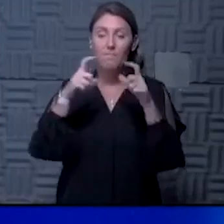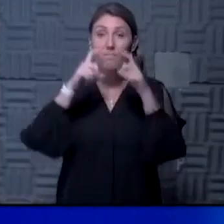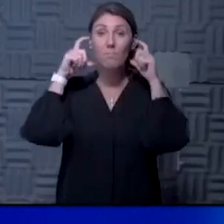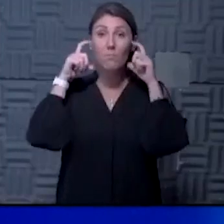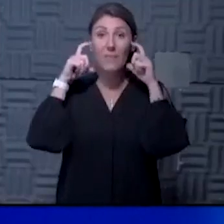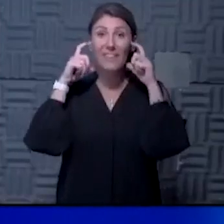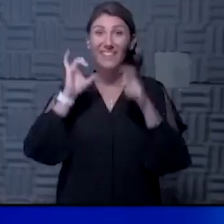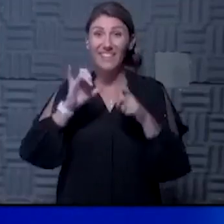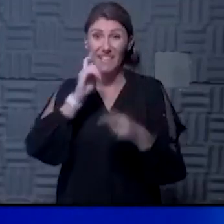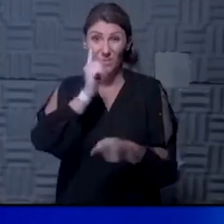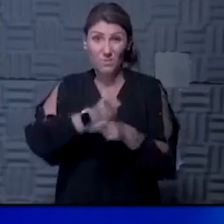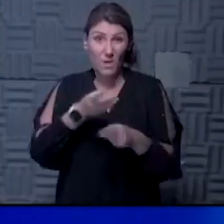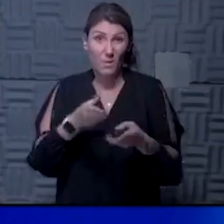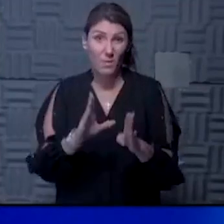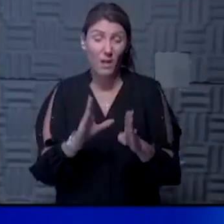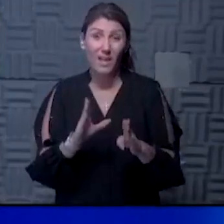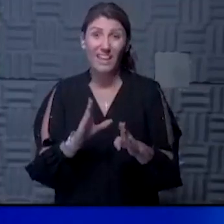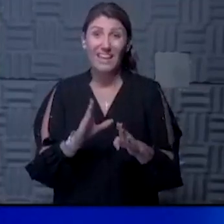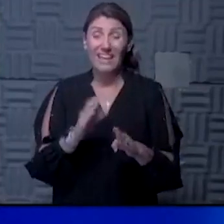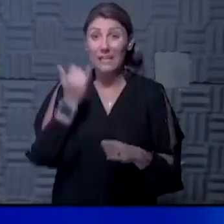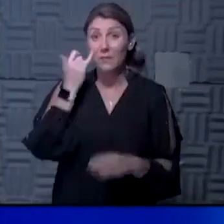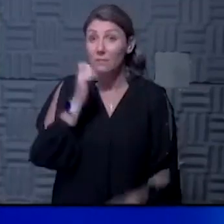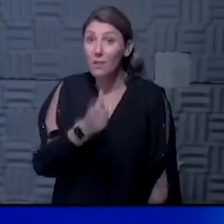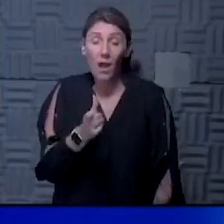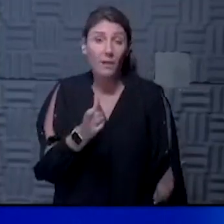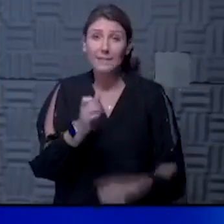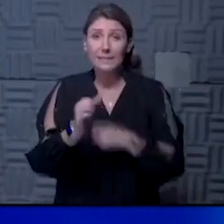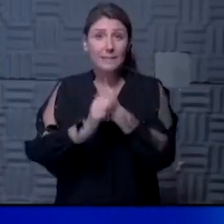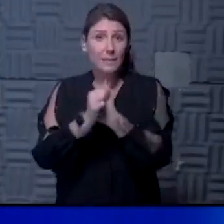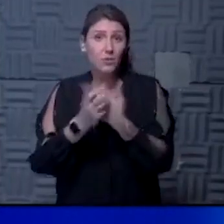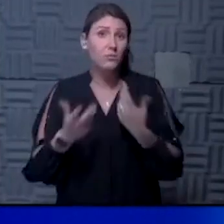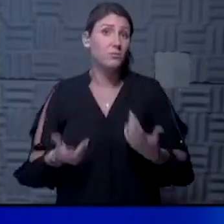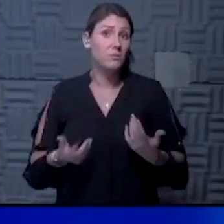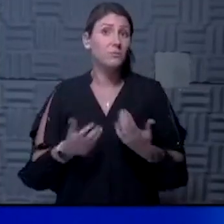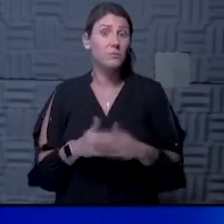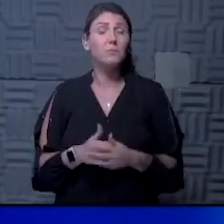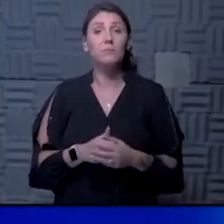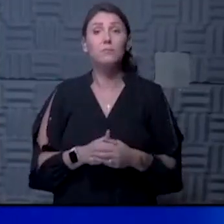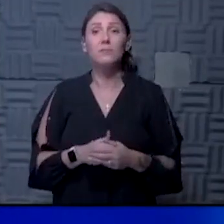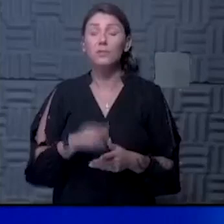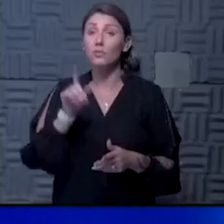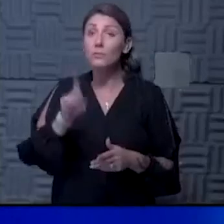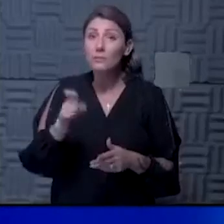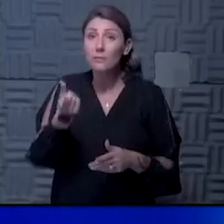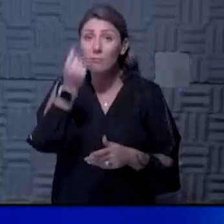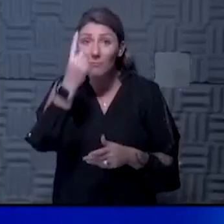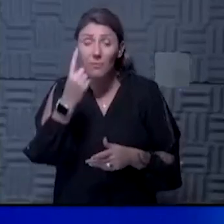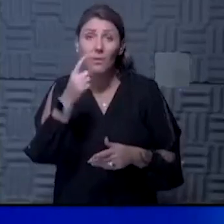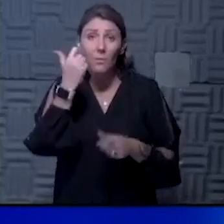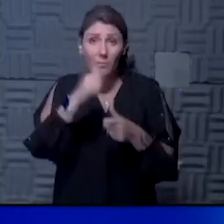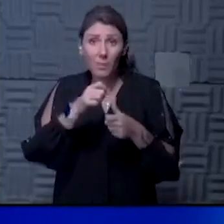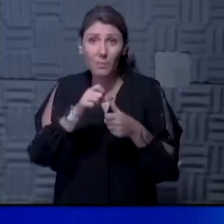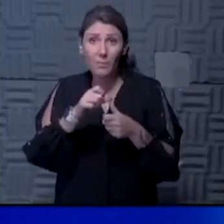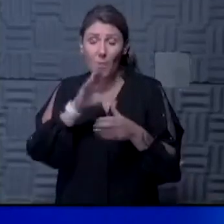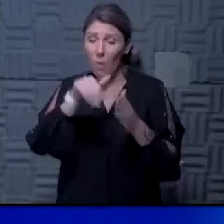That's the right way to do that, because otherwise it's just dangerous. So I think we just have to be cognizant and keep those pillars we talked about earlier, they're